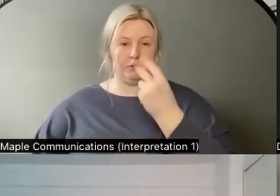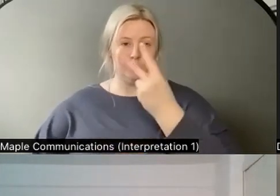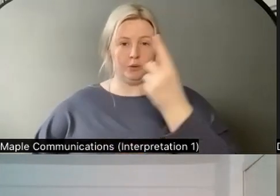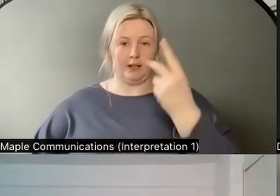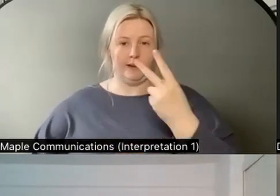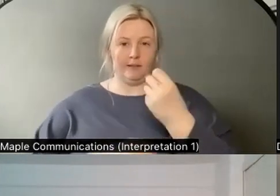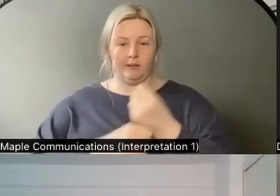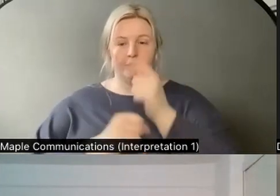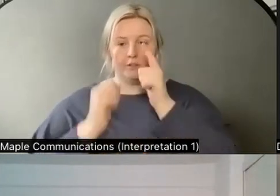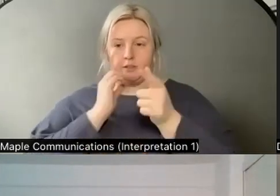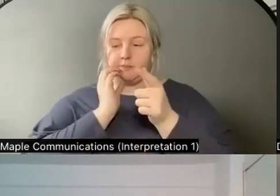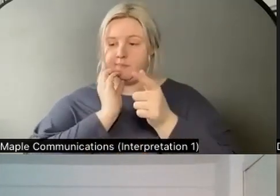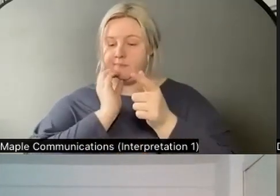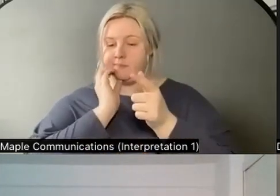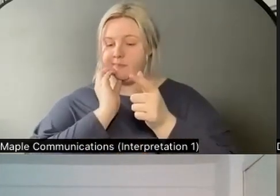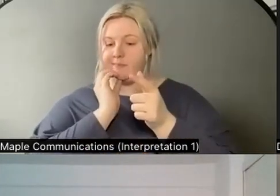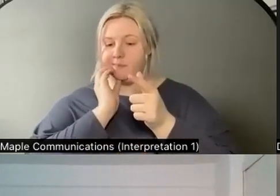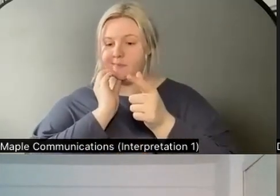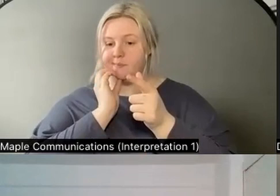through a lot of long nights,